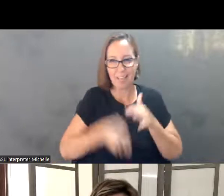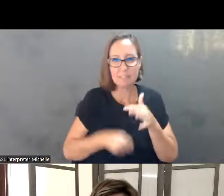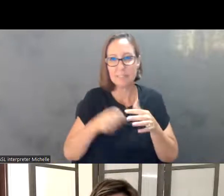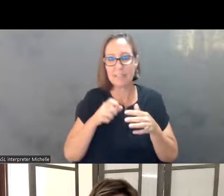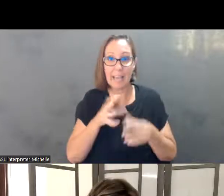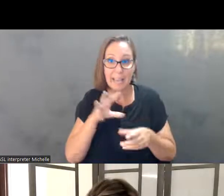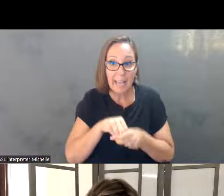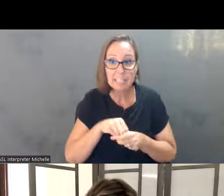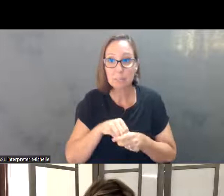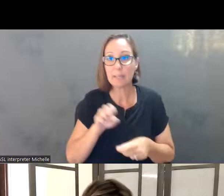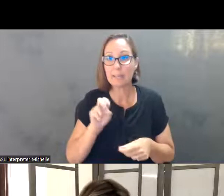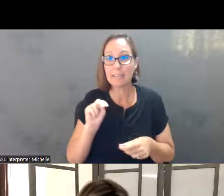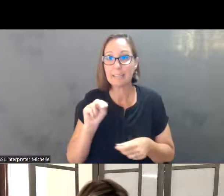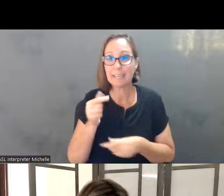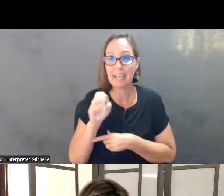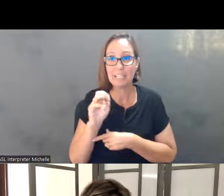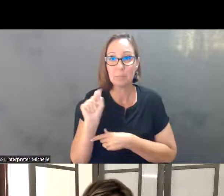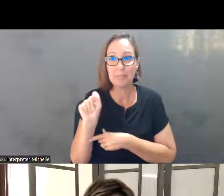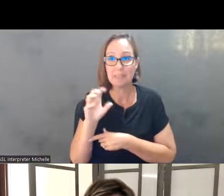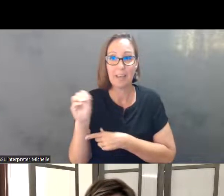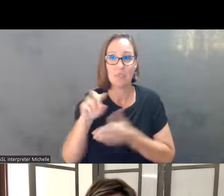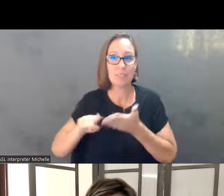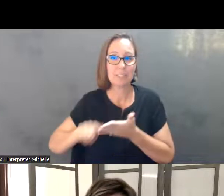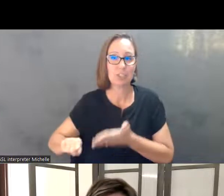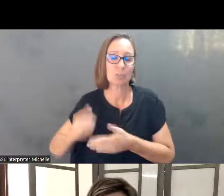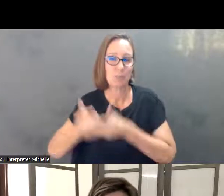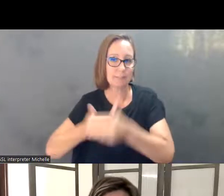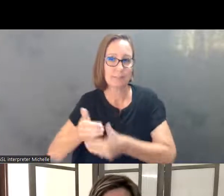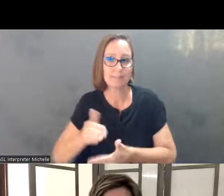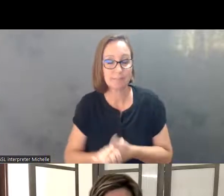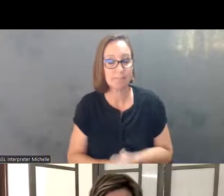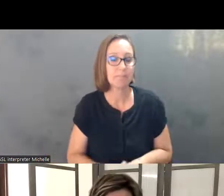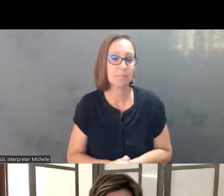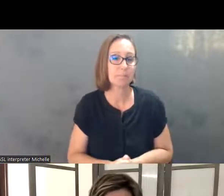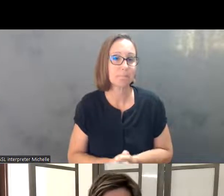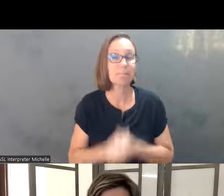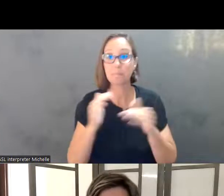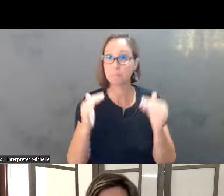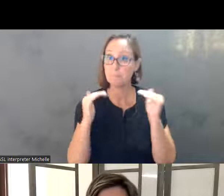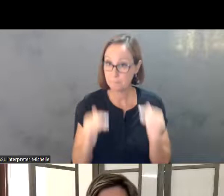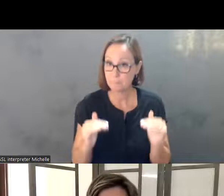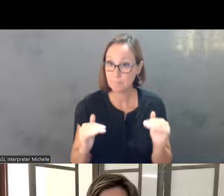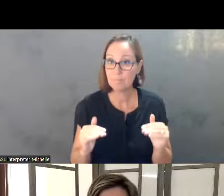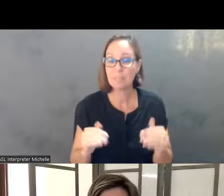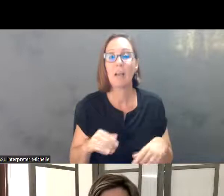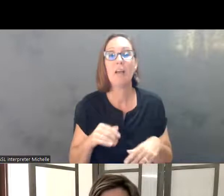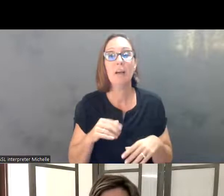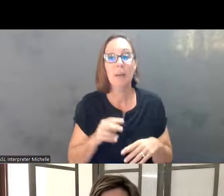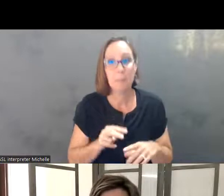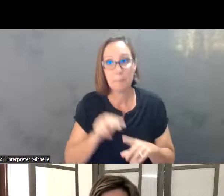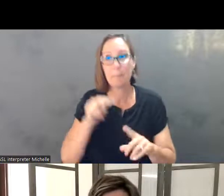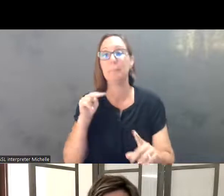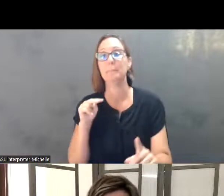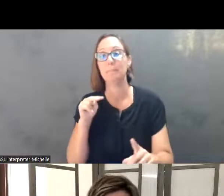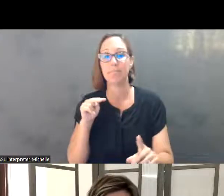and research process. Next slide, please. And then what we did is we stepped back and looked